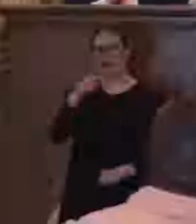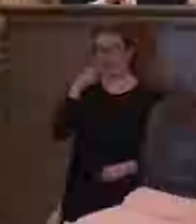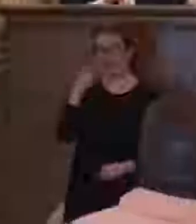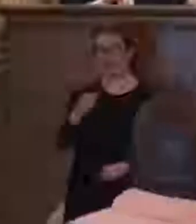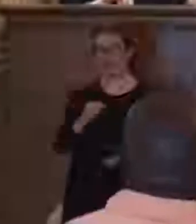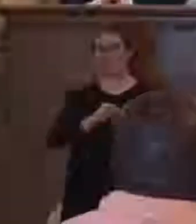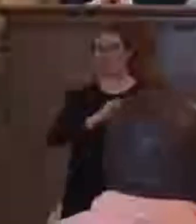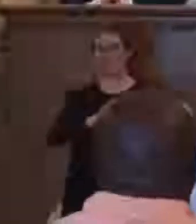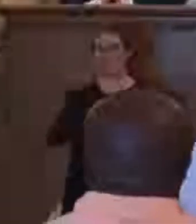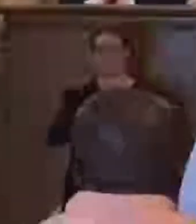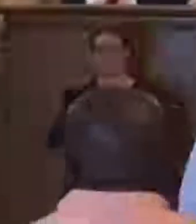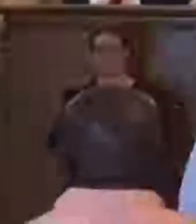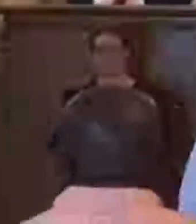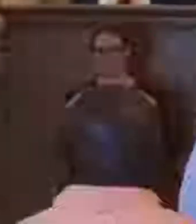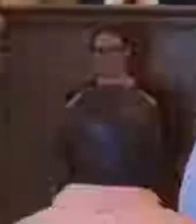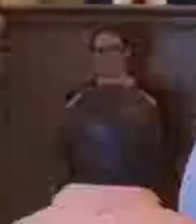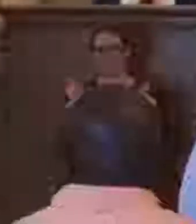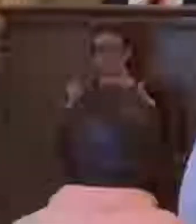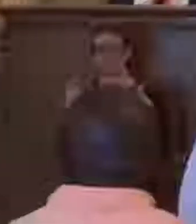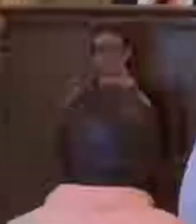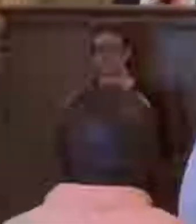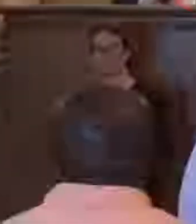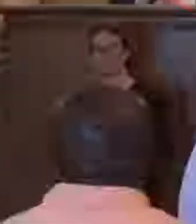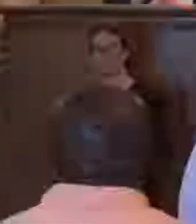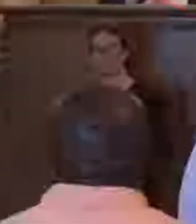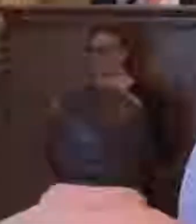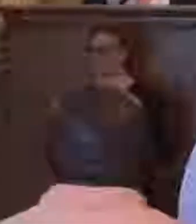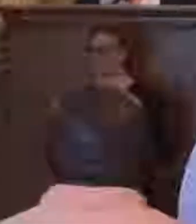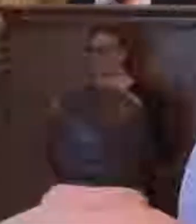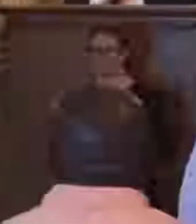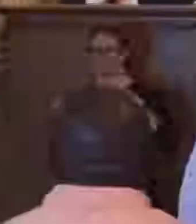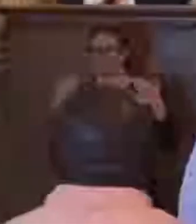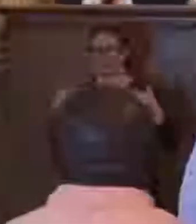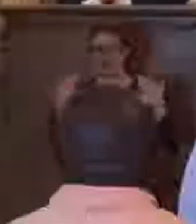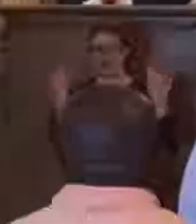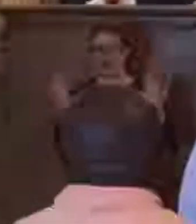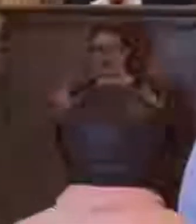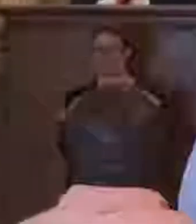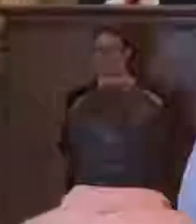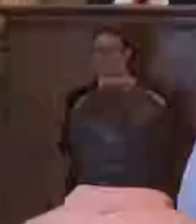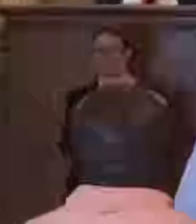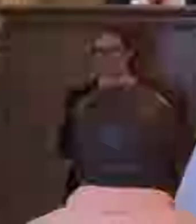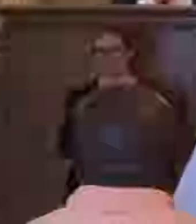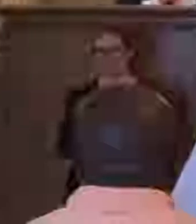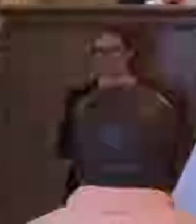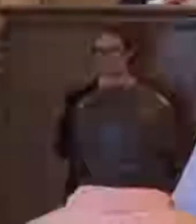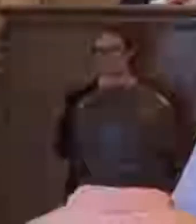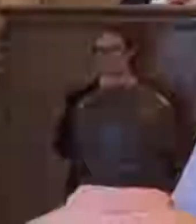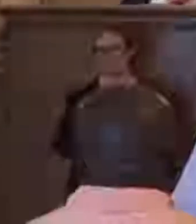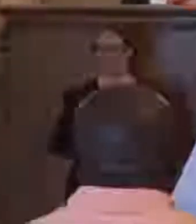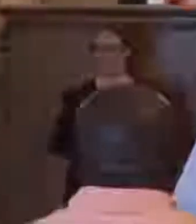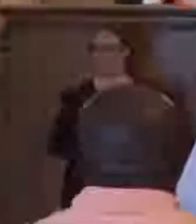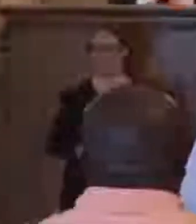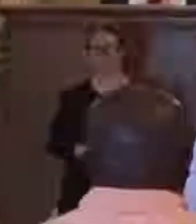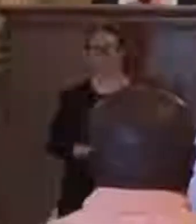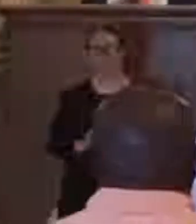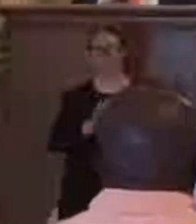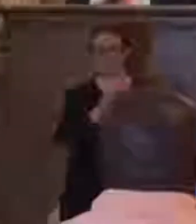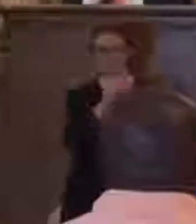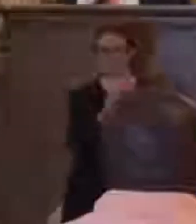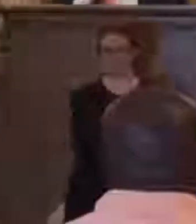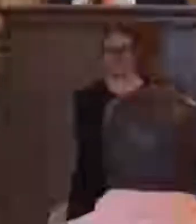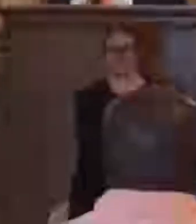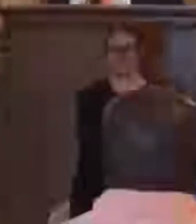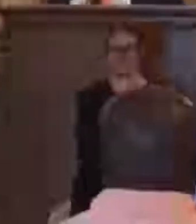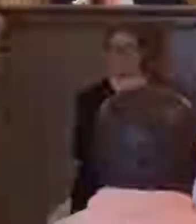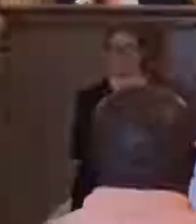will avenge them speedily. Amen. Man, that gets me excited, that right there. Hallelujah. Amen. Why don't you lay your